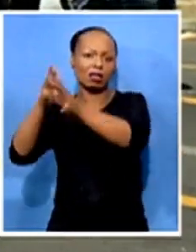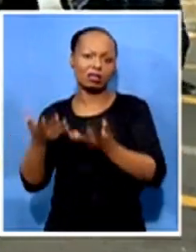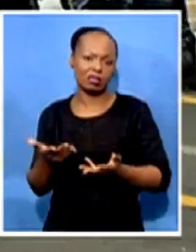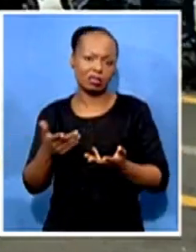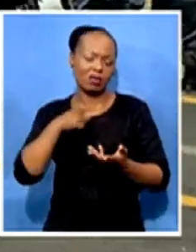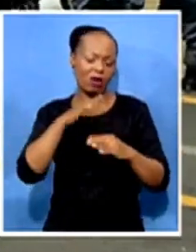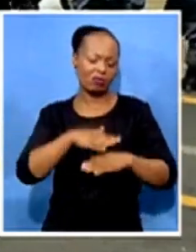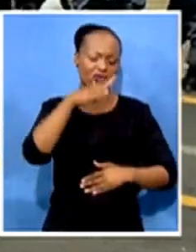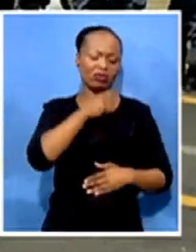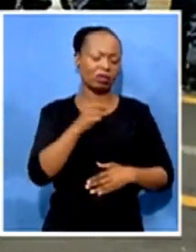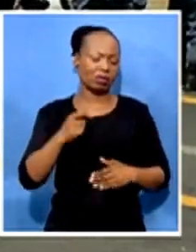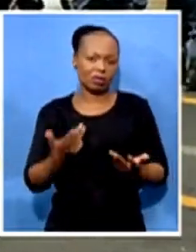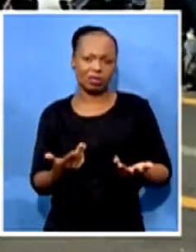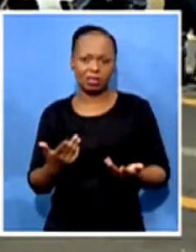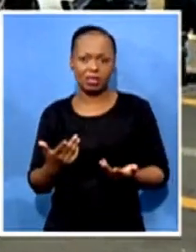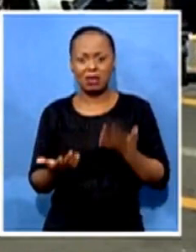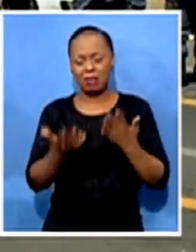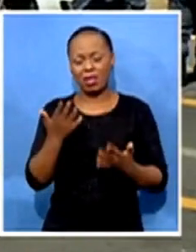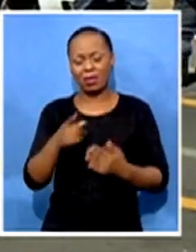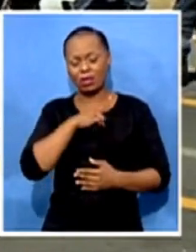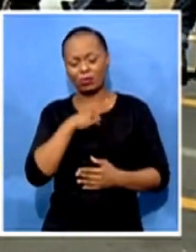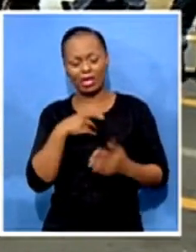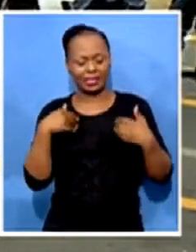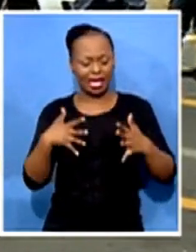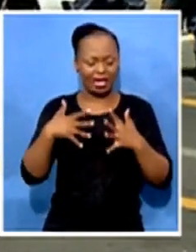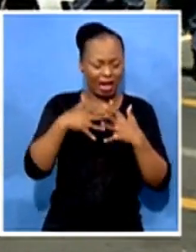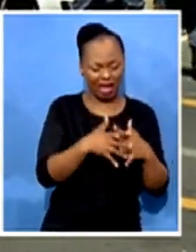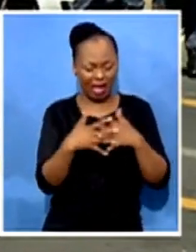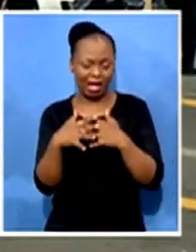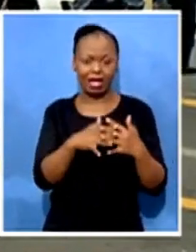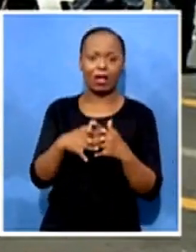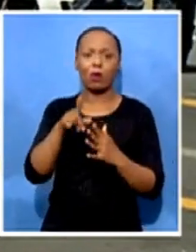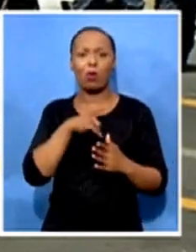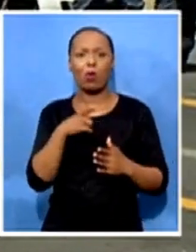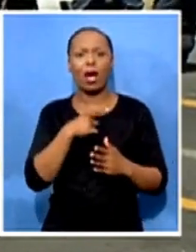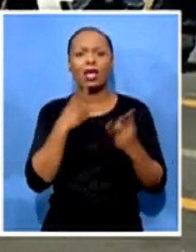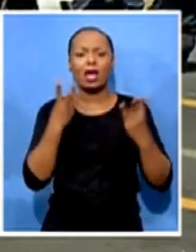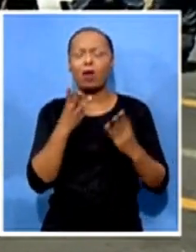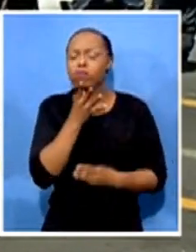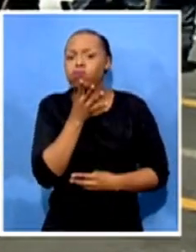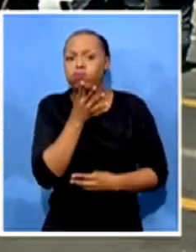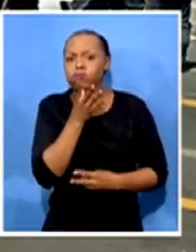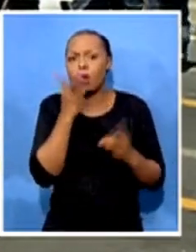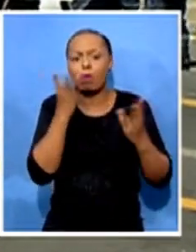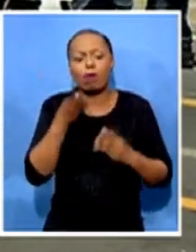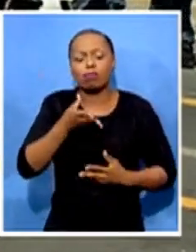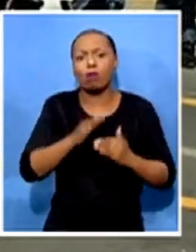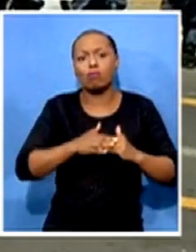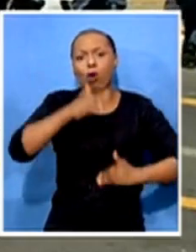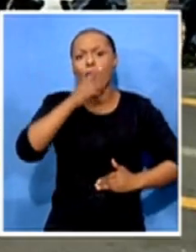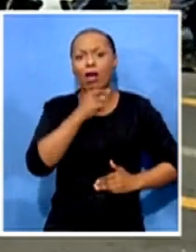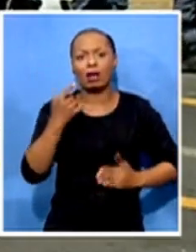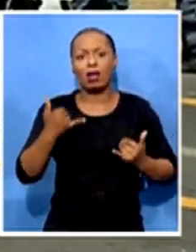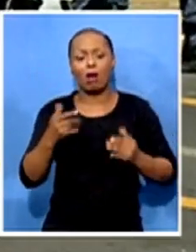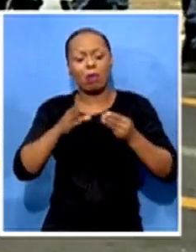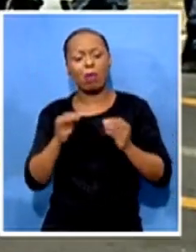off. You were lamenting that the numbers are growing. It's more than 100. In fact, an hour ago, you said about